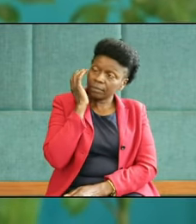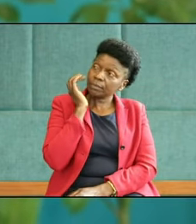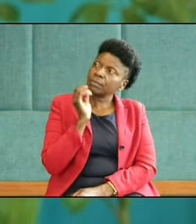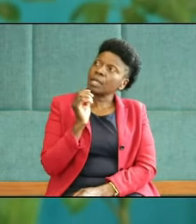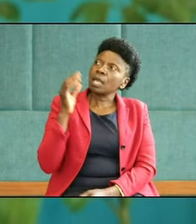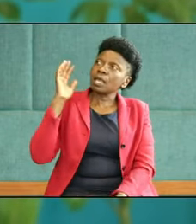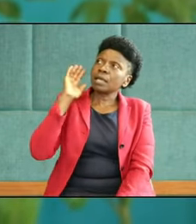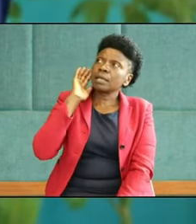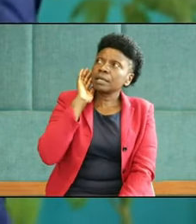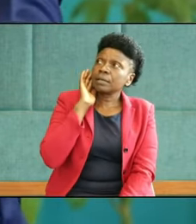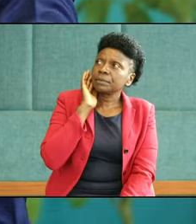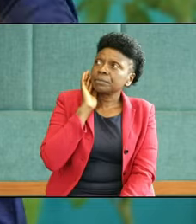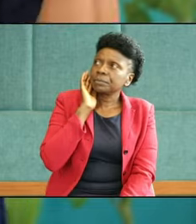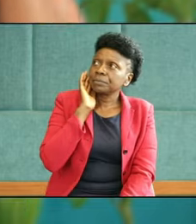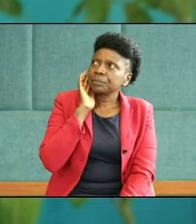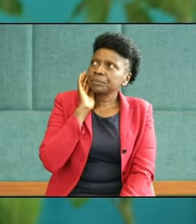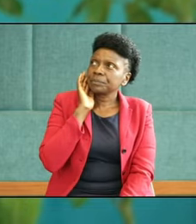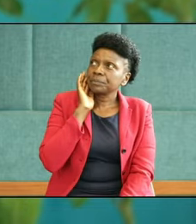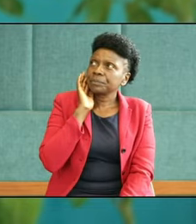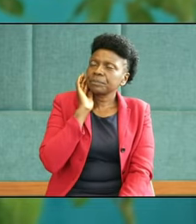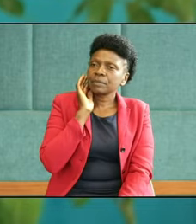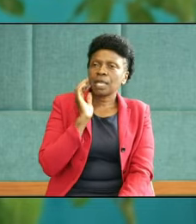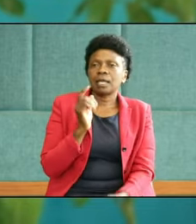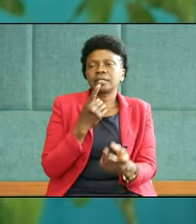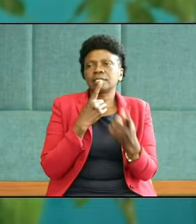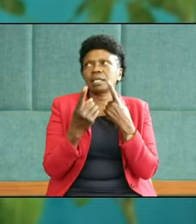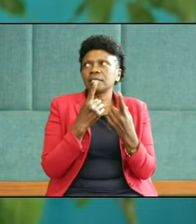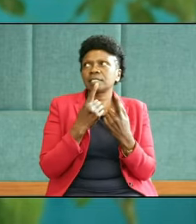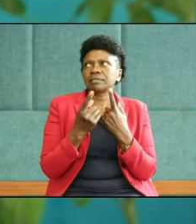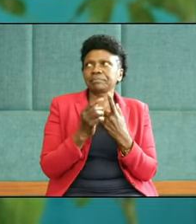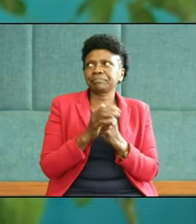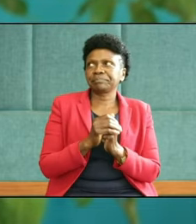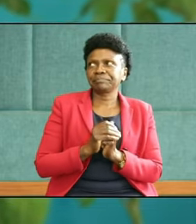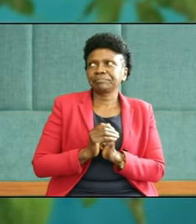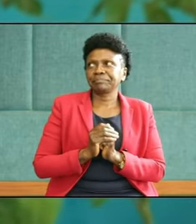3. Hear the word of scripture.